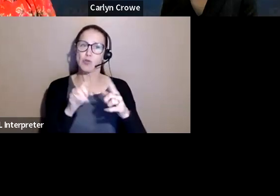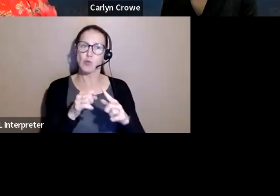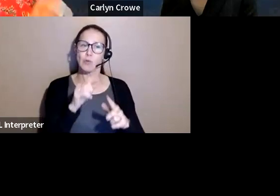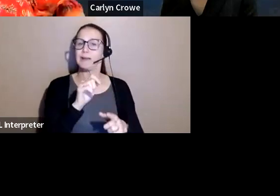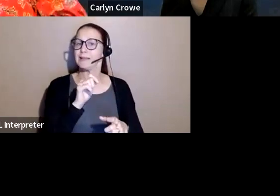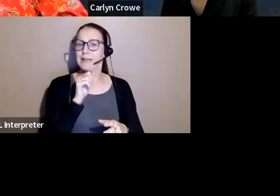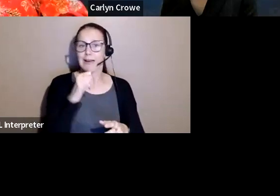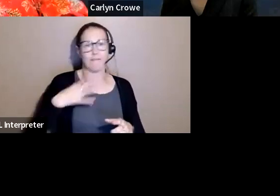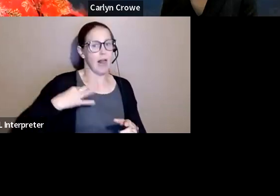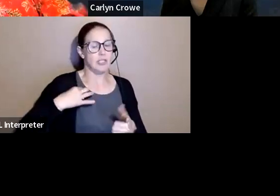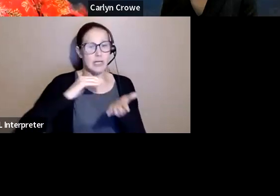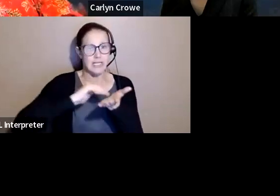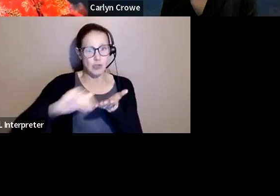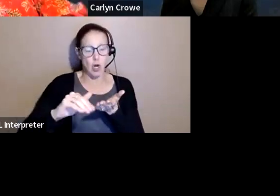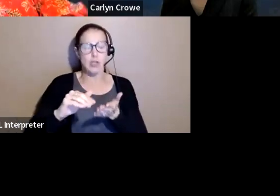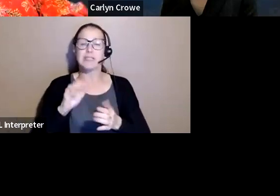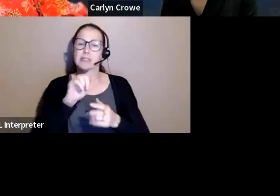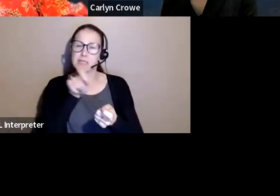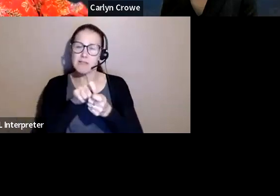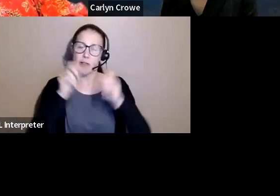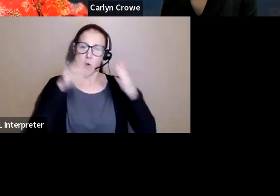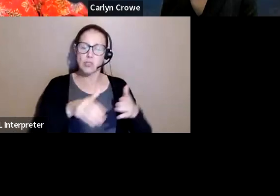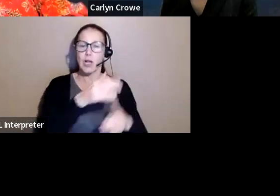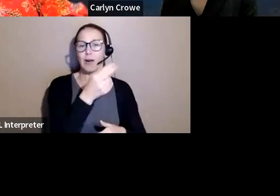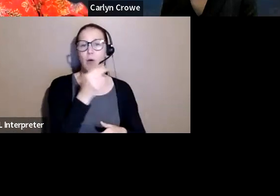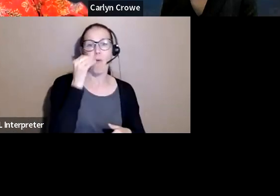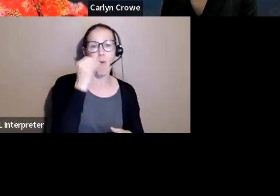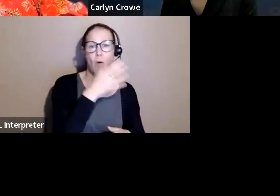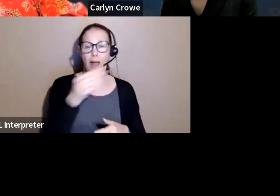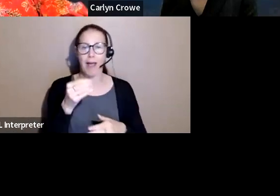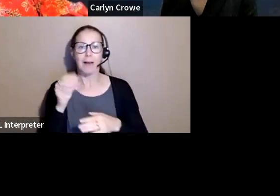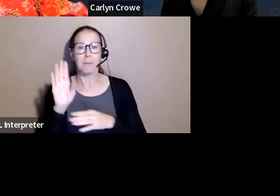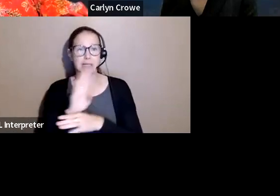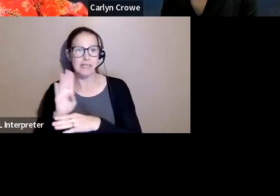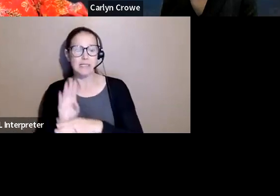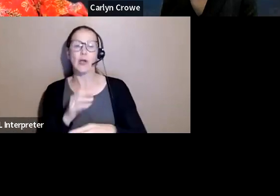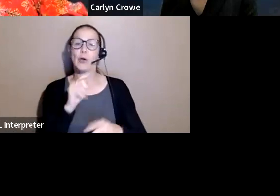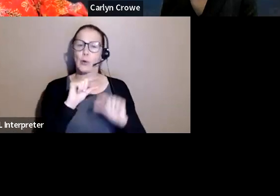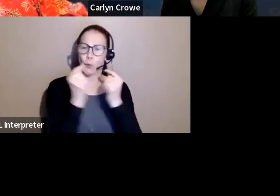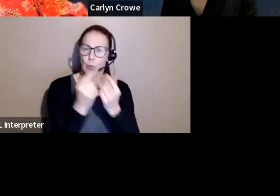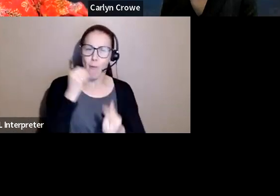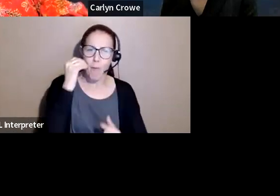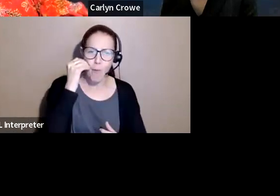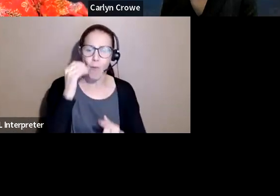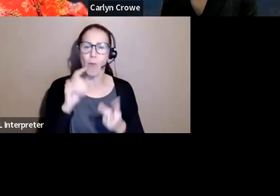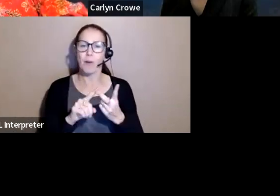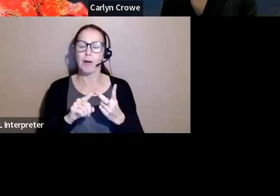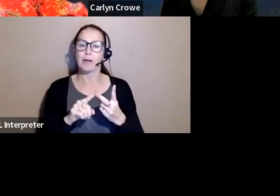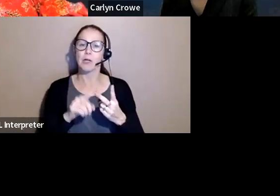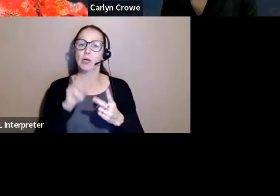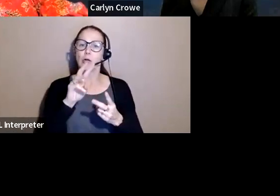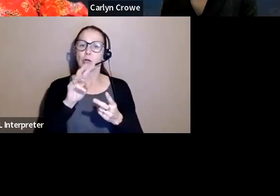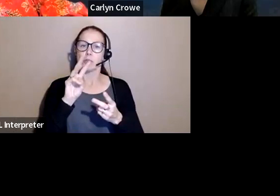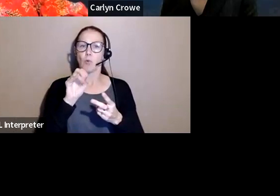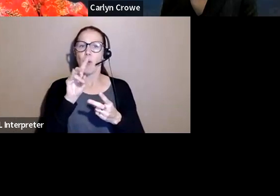home and community-based settings, so HCBS 24-hour homes, waiver home, group homes. A lot of people, refer to them by